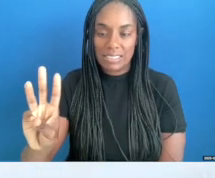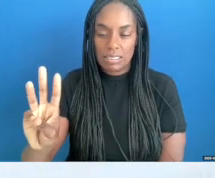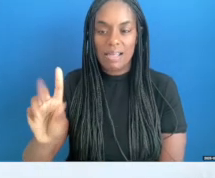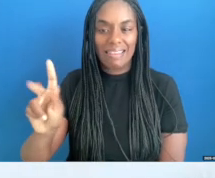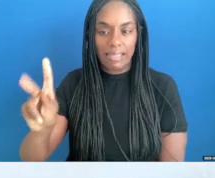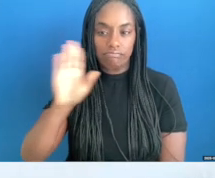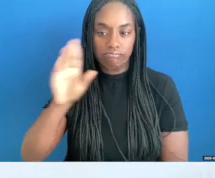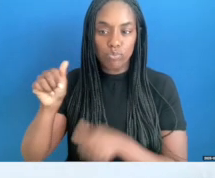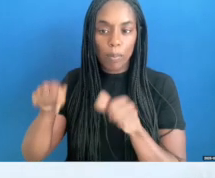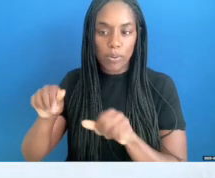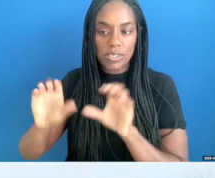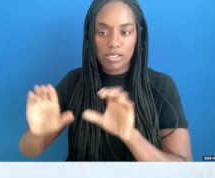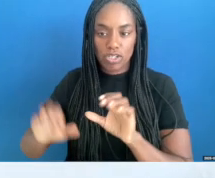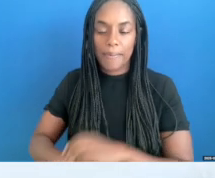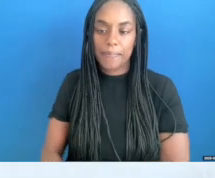chat.